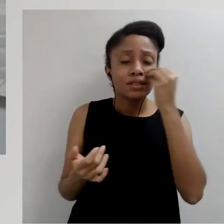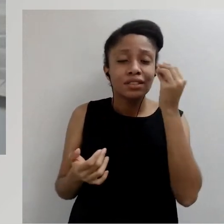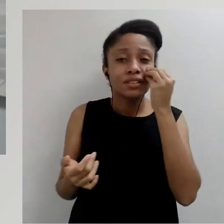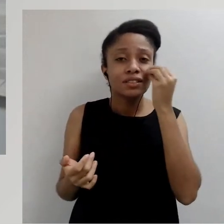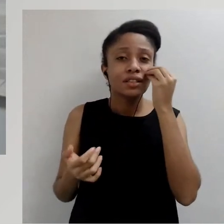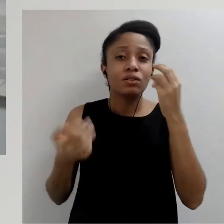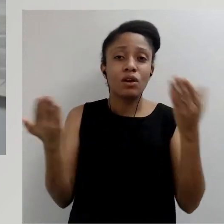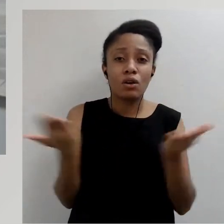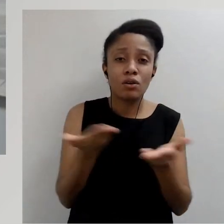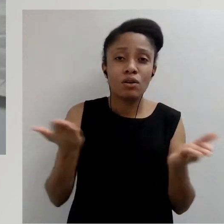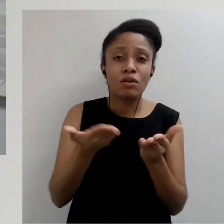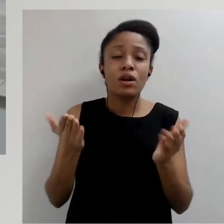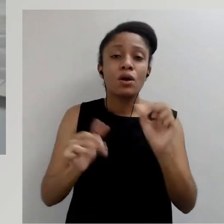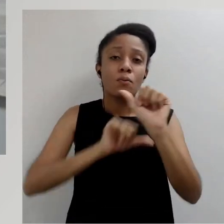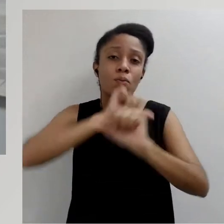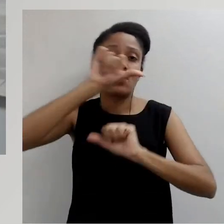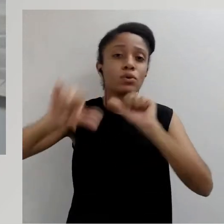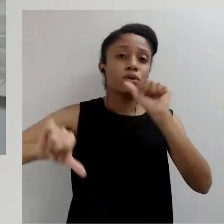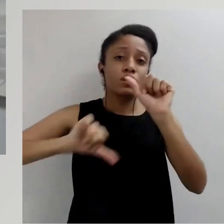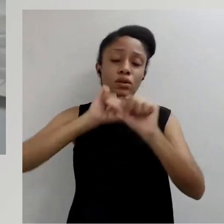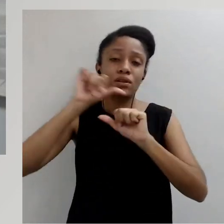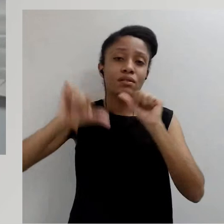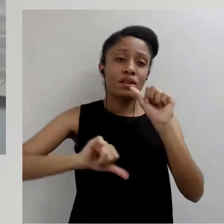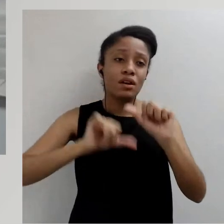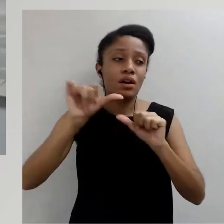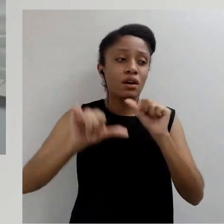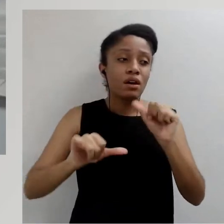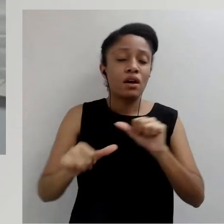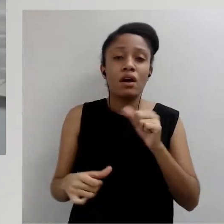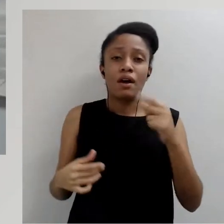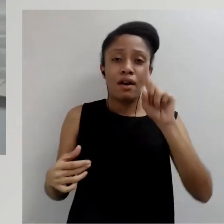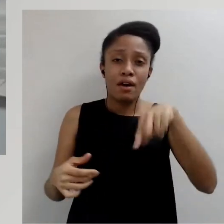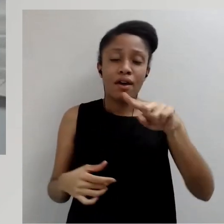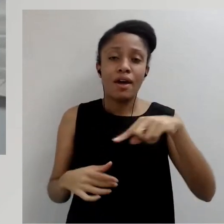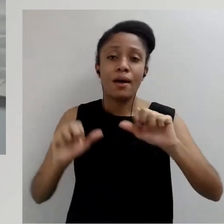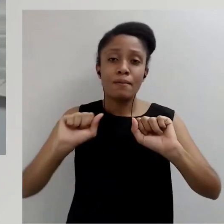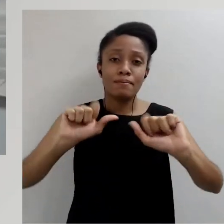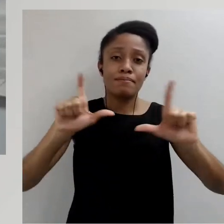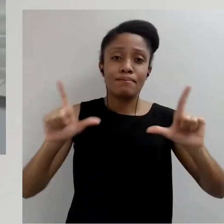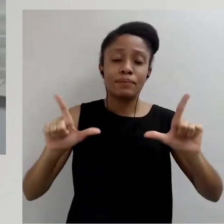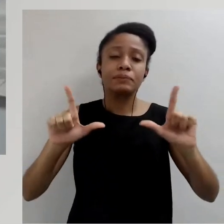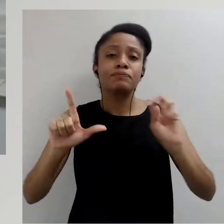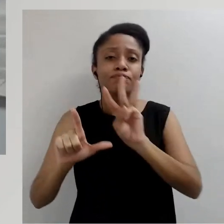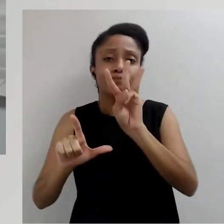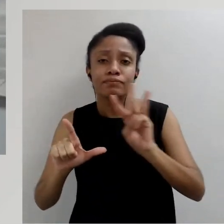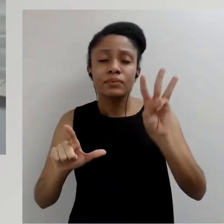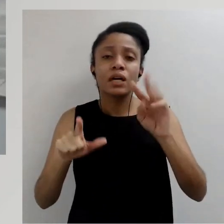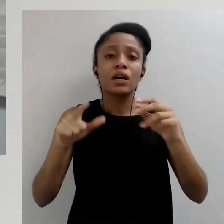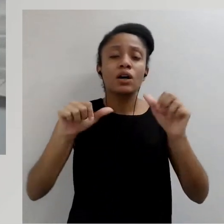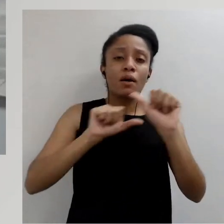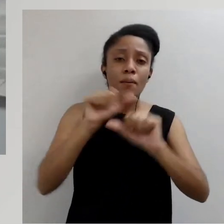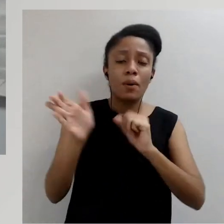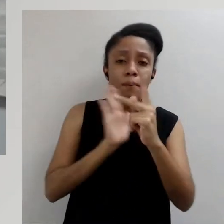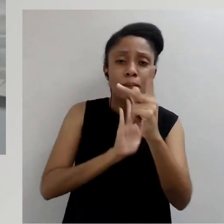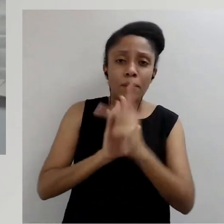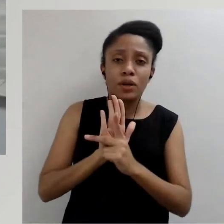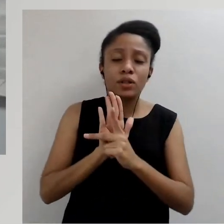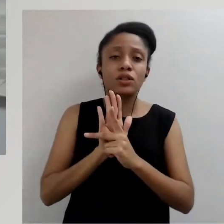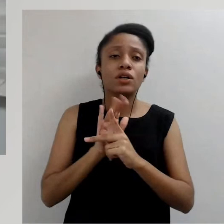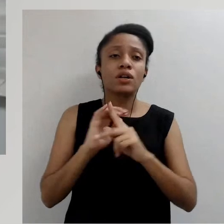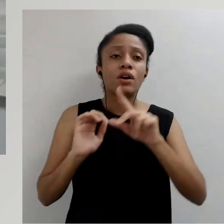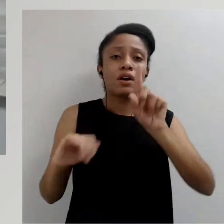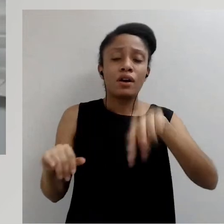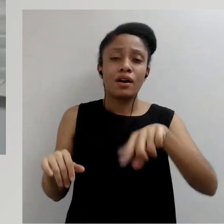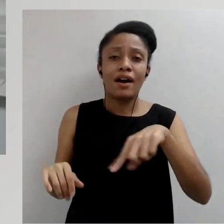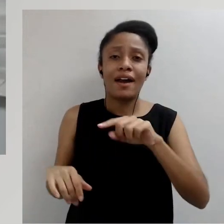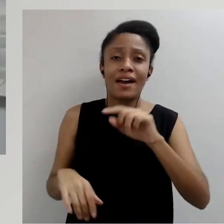to buy. So what we are trying is to renew throughout this platform. So we are inside this